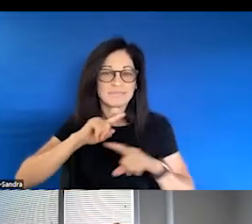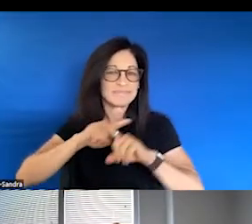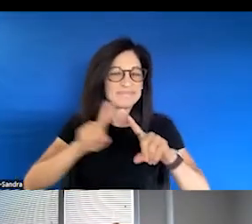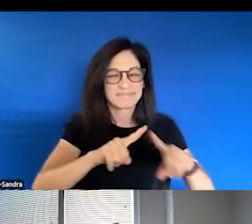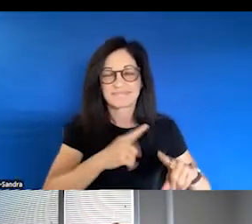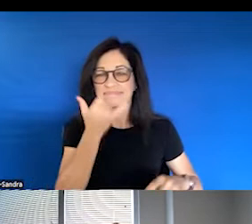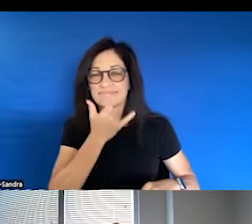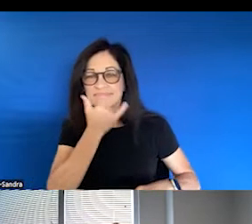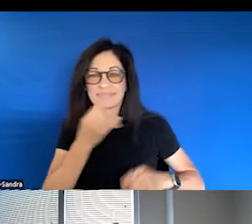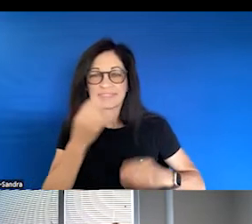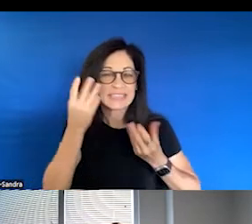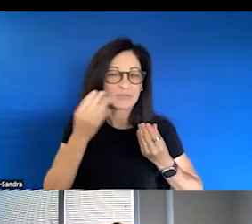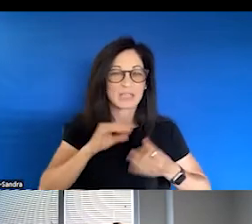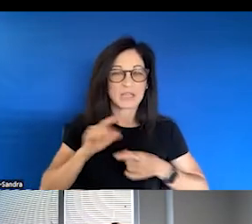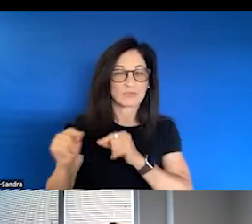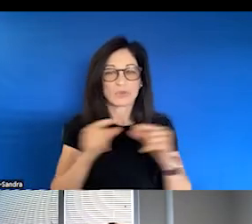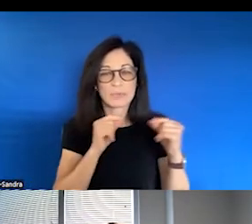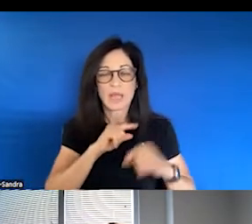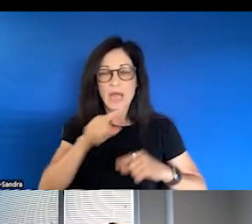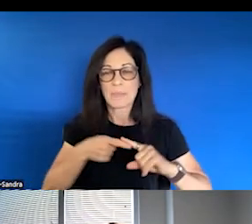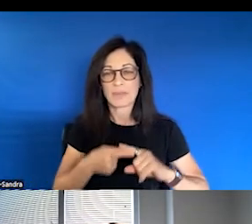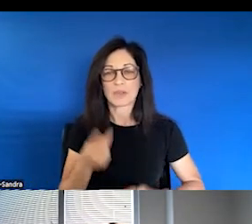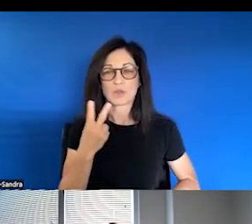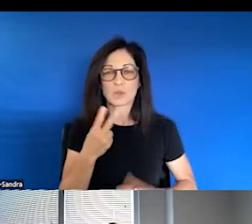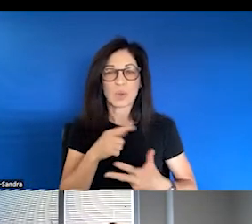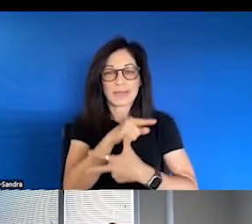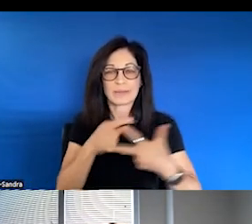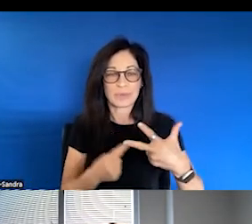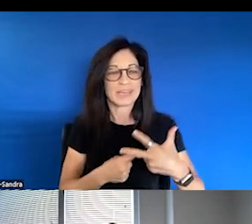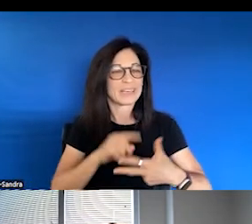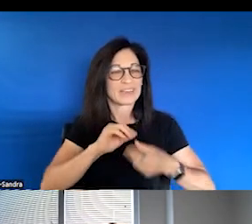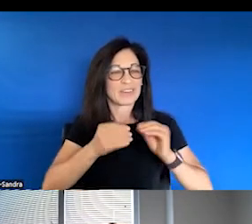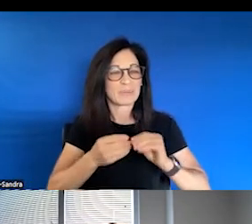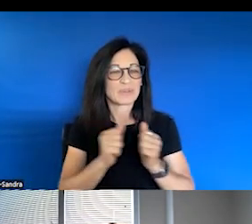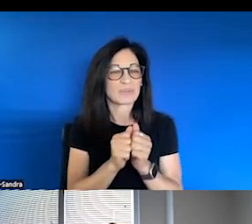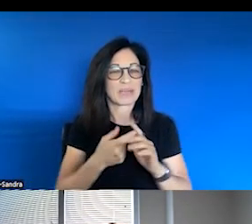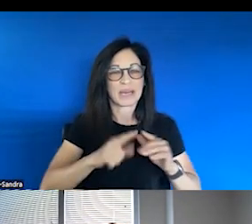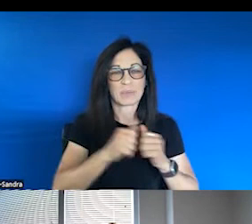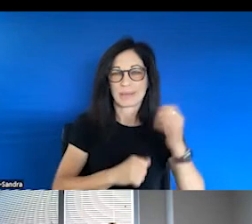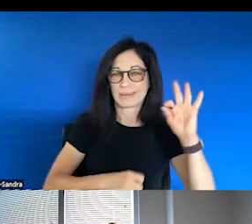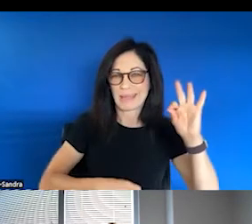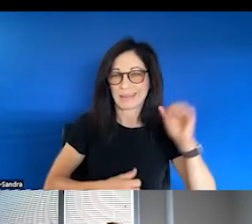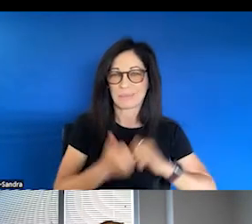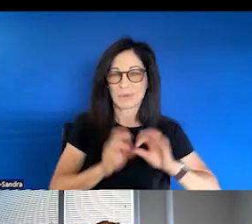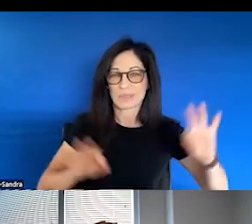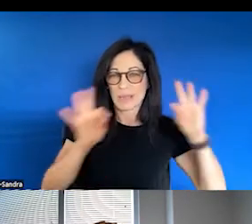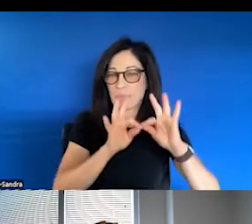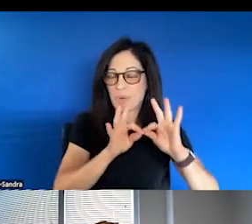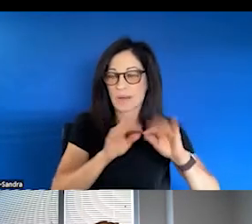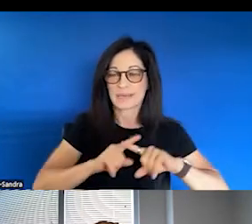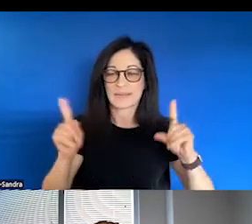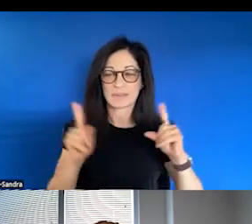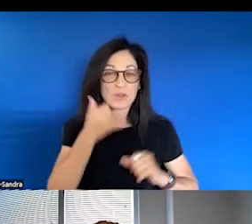that are milling about around the 2-3-digit numbers beginning with 9, the most important distinction between calling